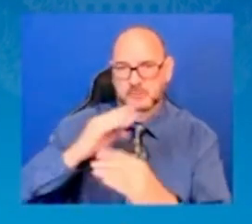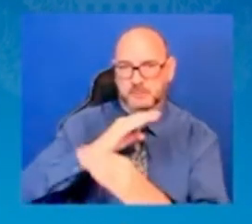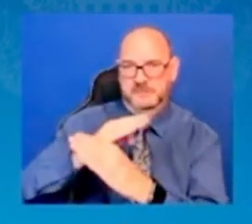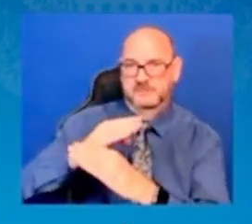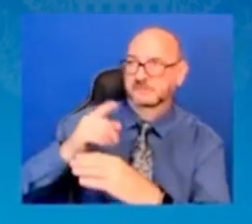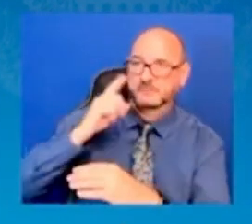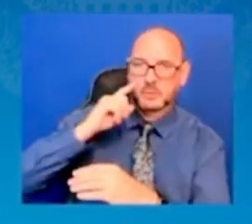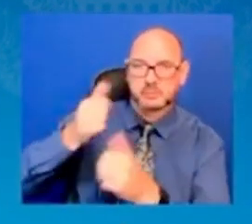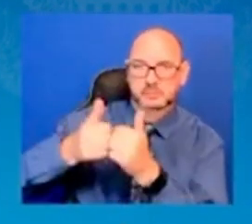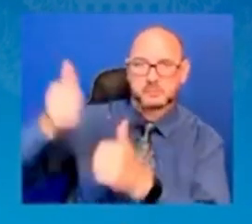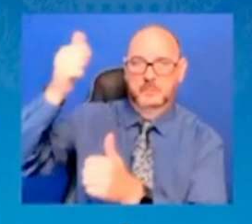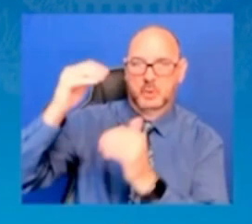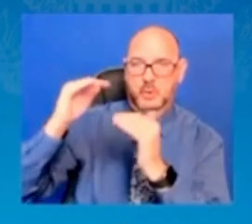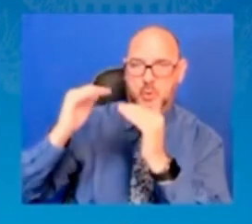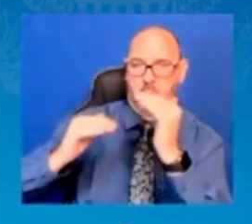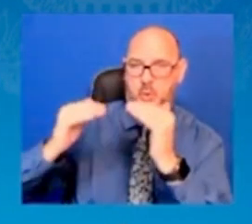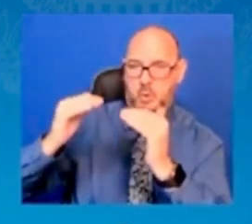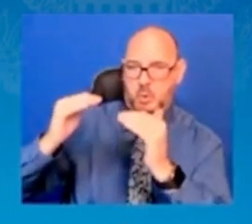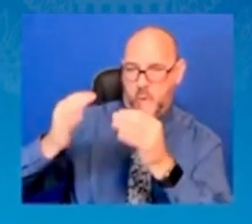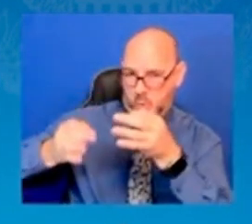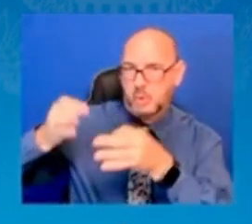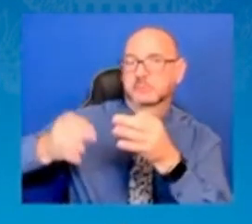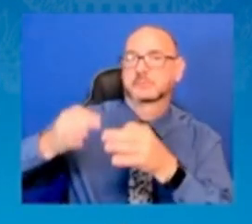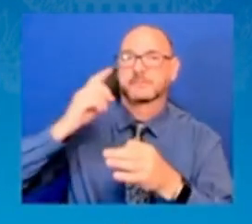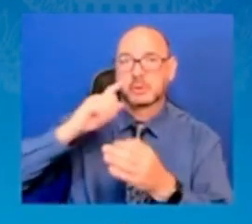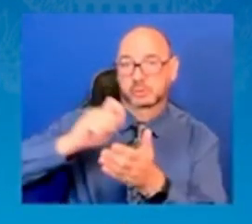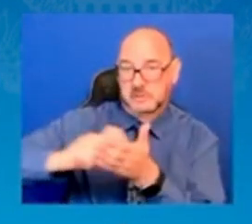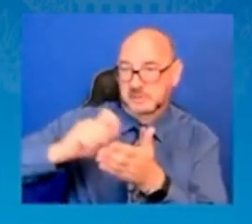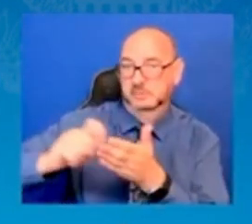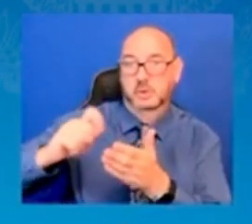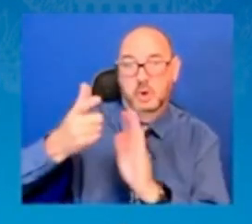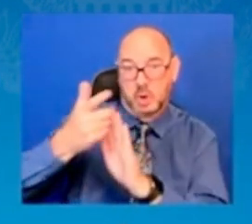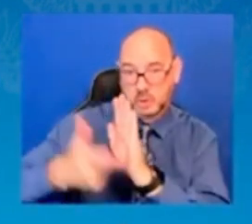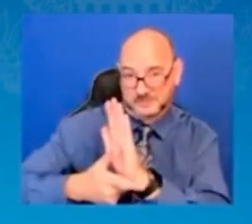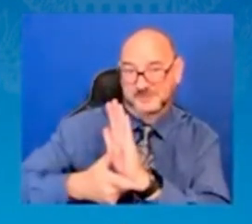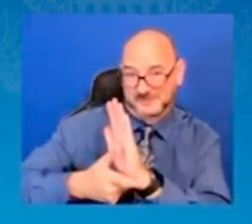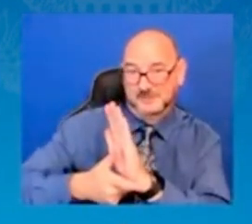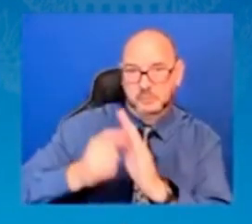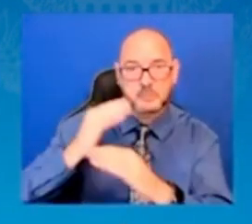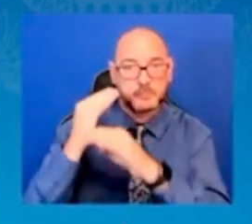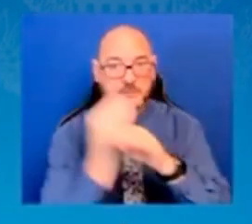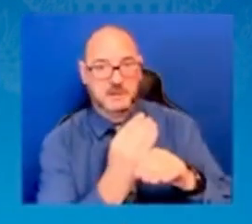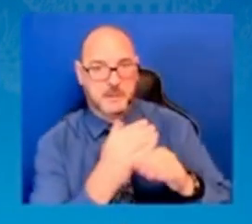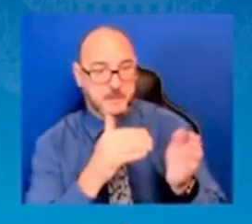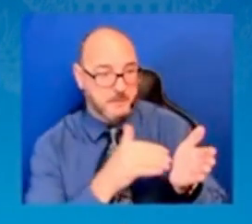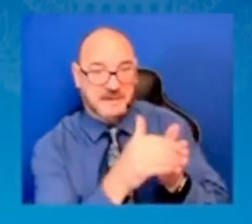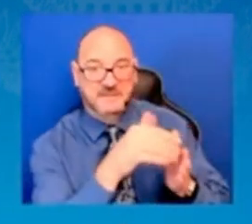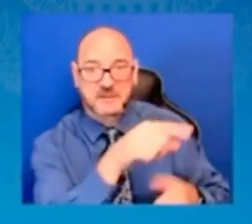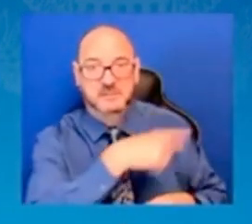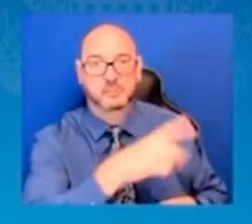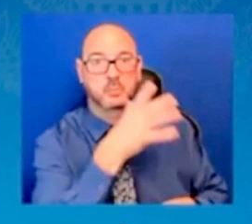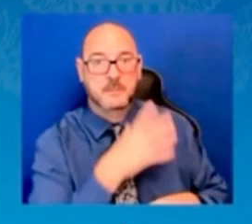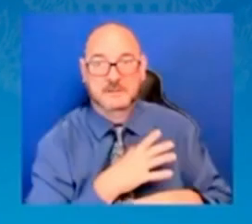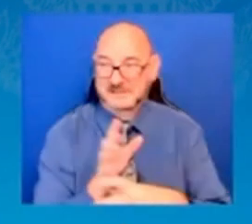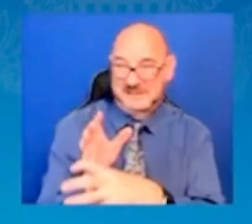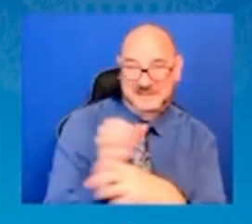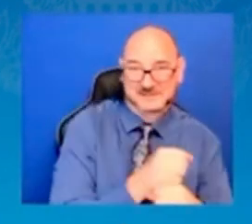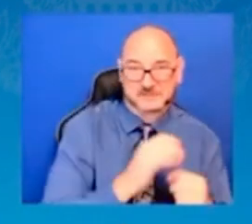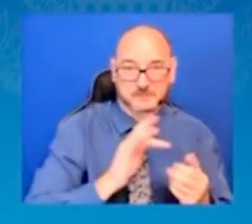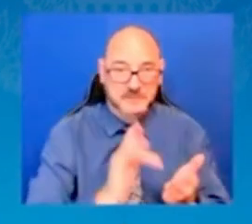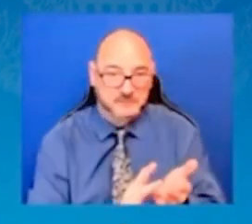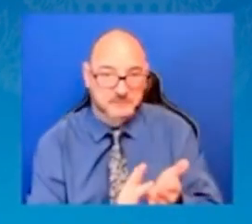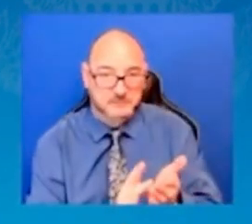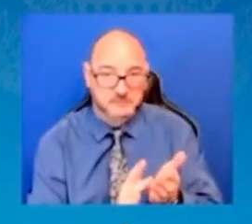from accessing medication that is prescribed by their doctor, and the medication their doctor determined is important to their health